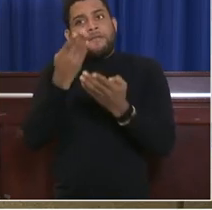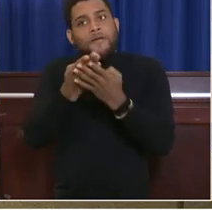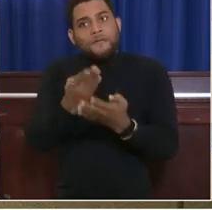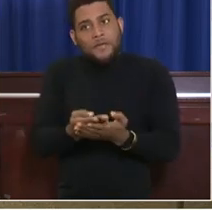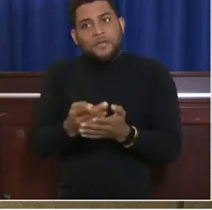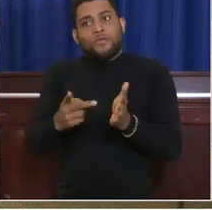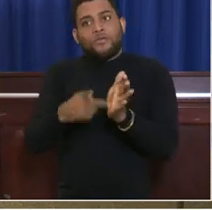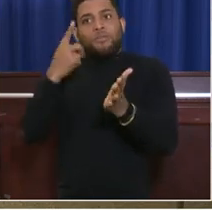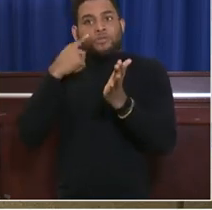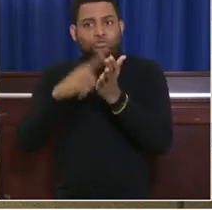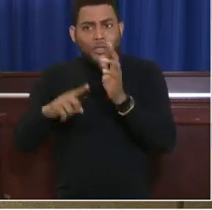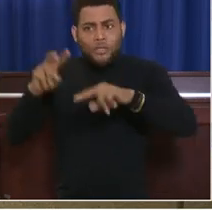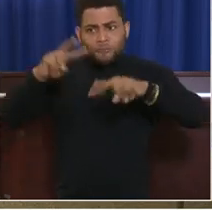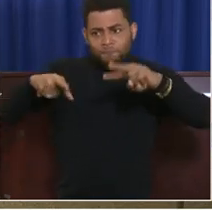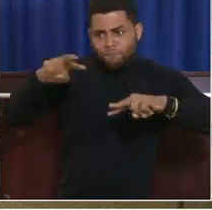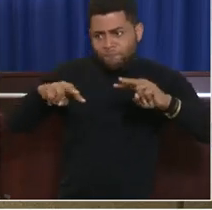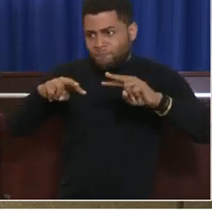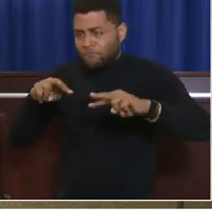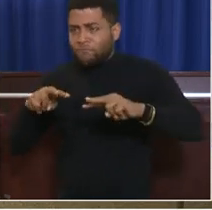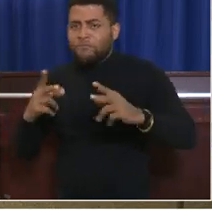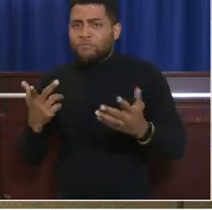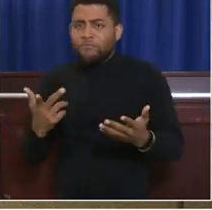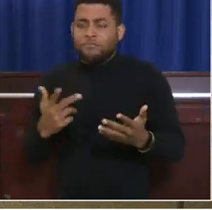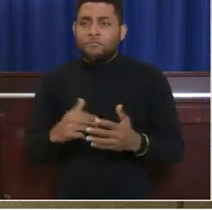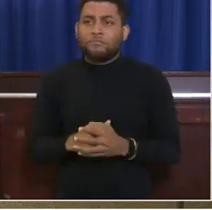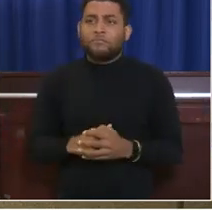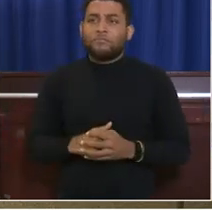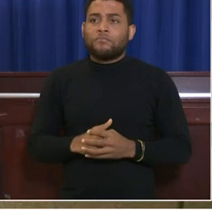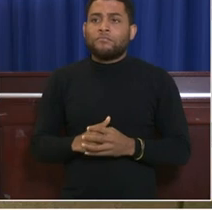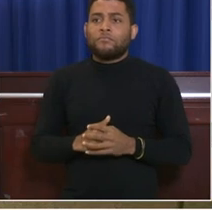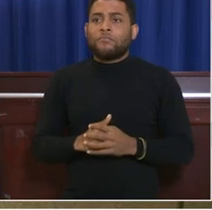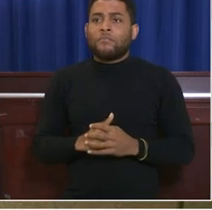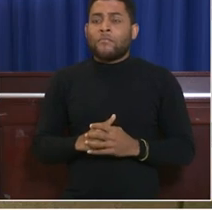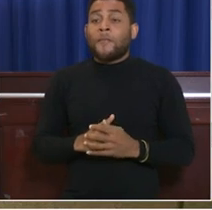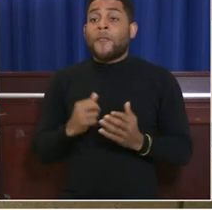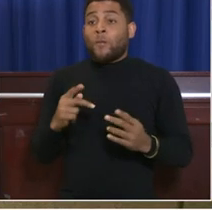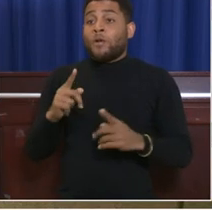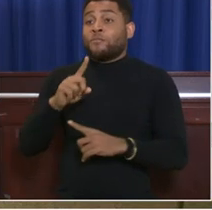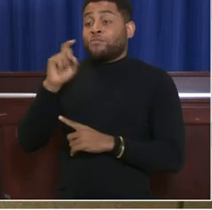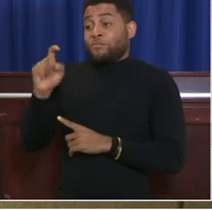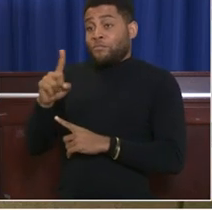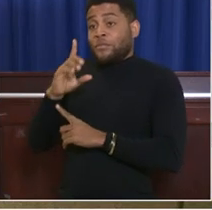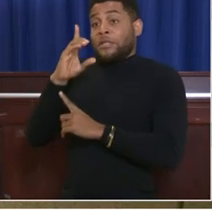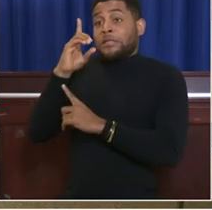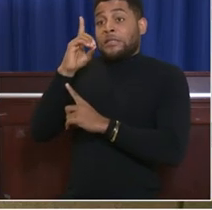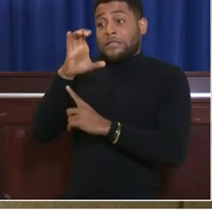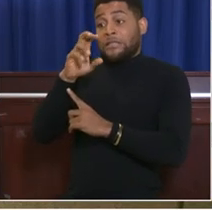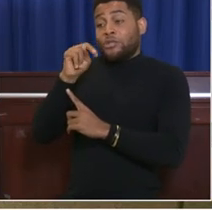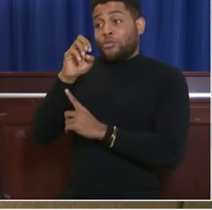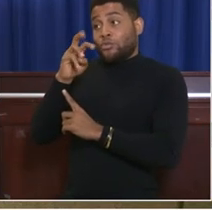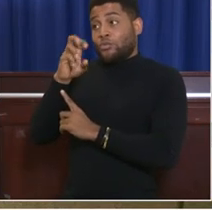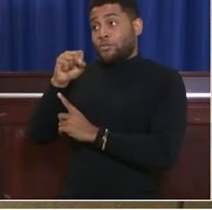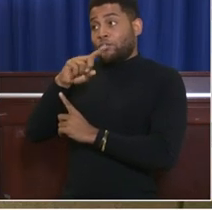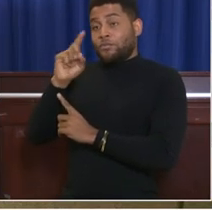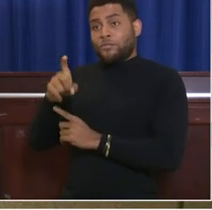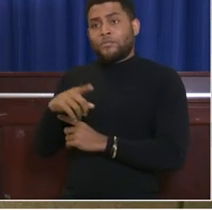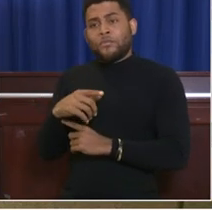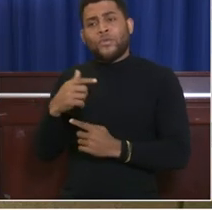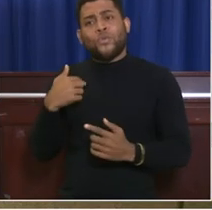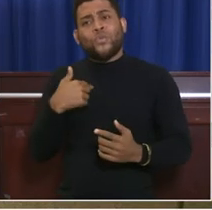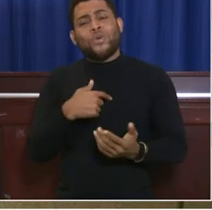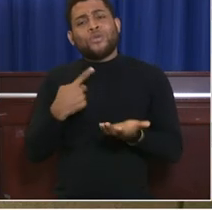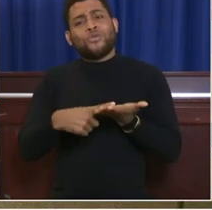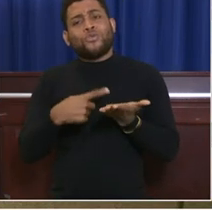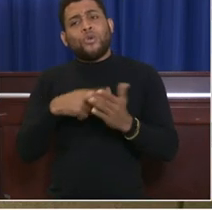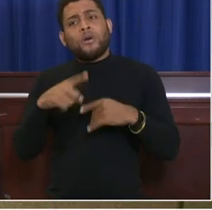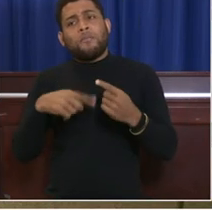Daniel Hamburg with DC News Now. I know we've been talking about the emergency crime legislation that was passed this summer. One of those